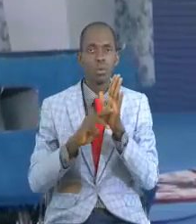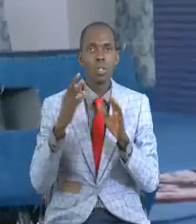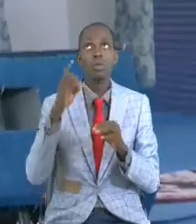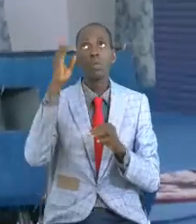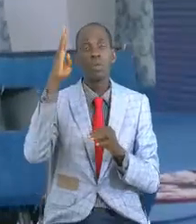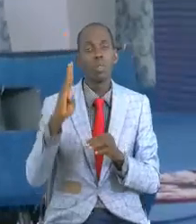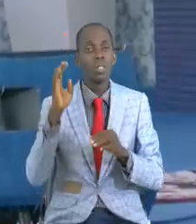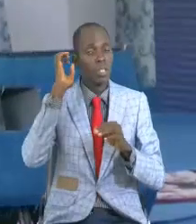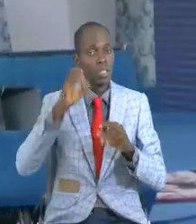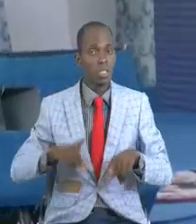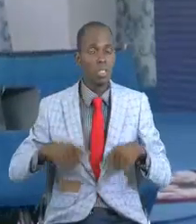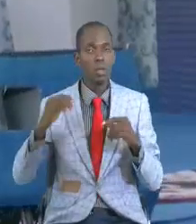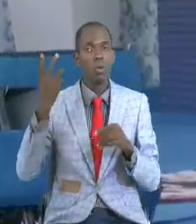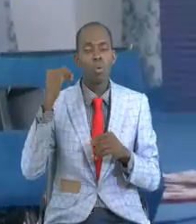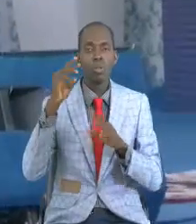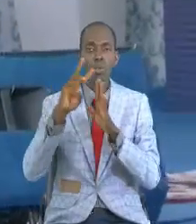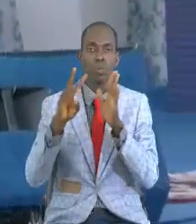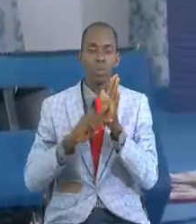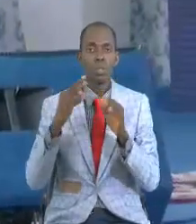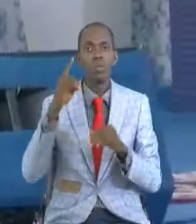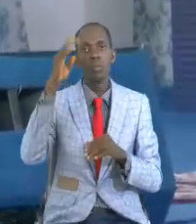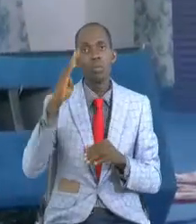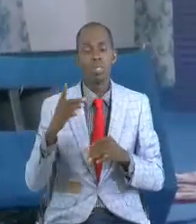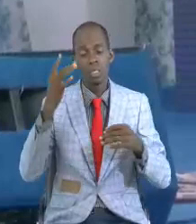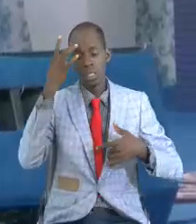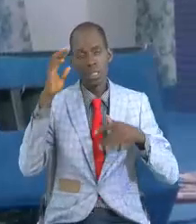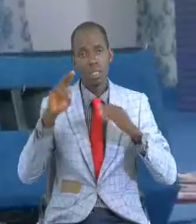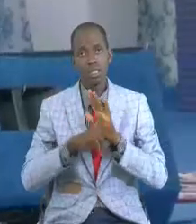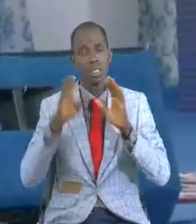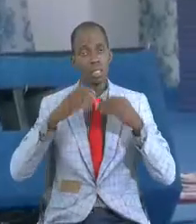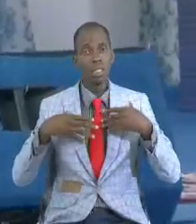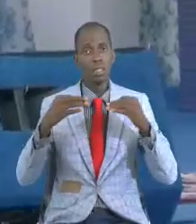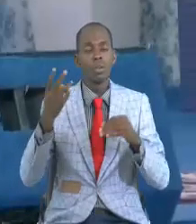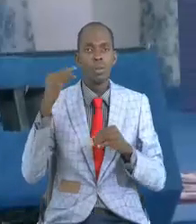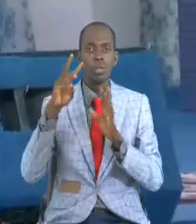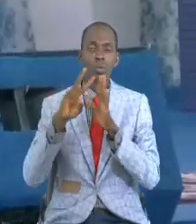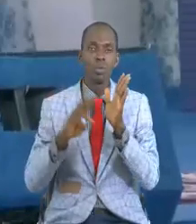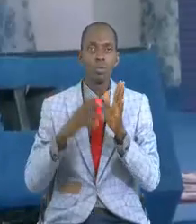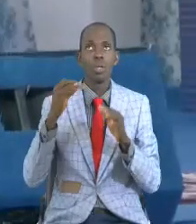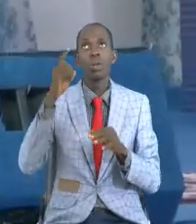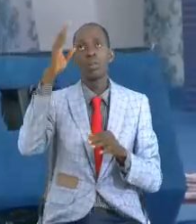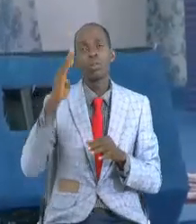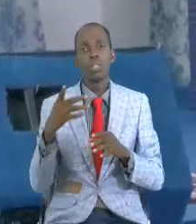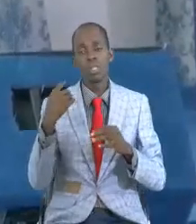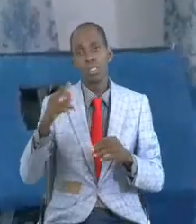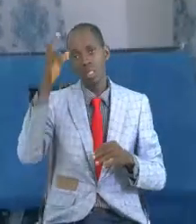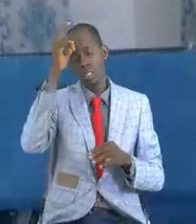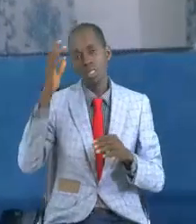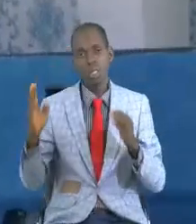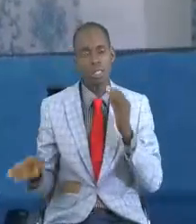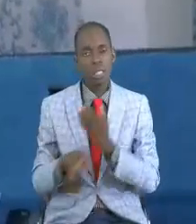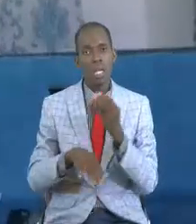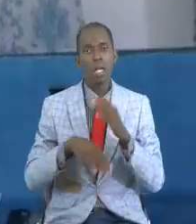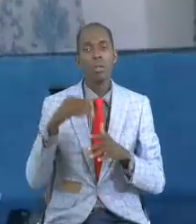the will of god the sickness is healed the will of god the demons cast out the will of